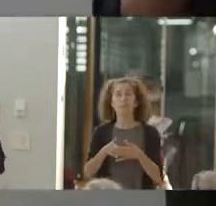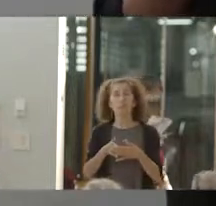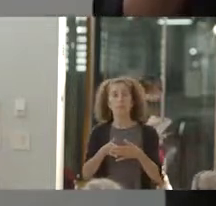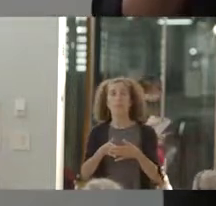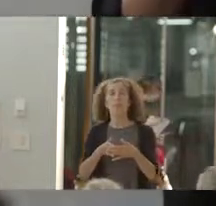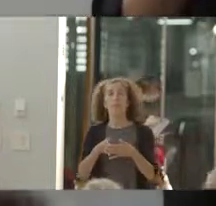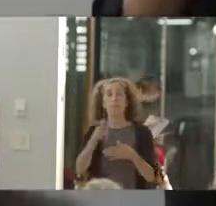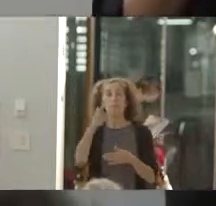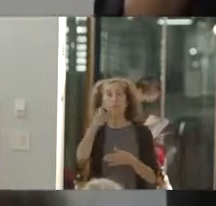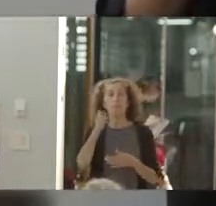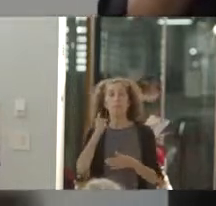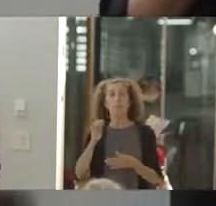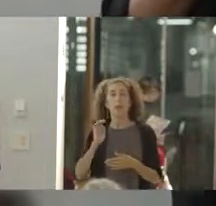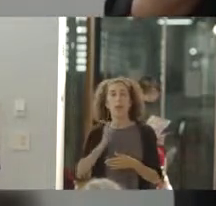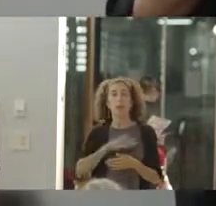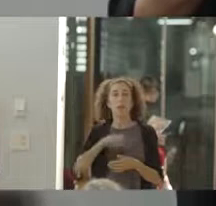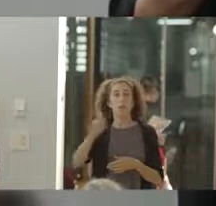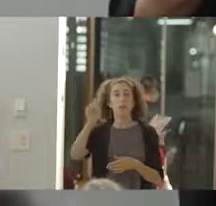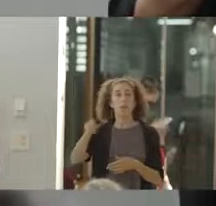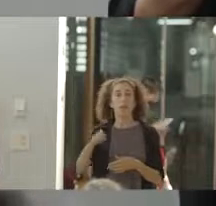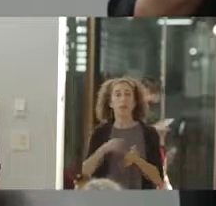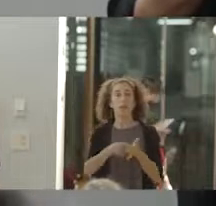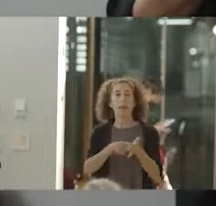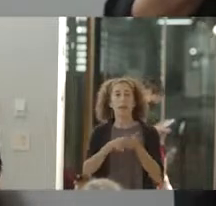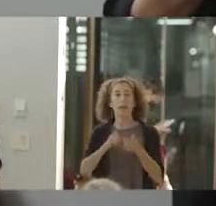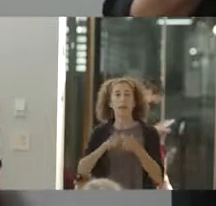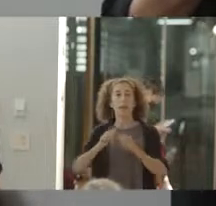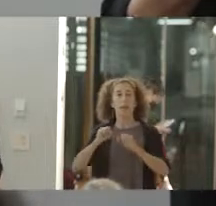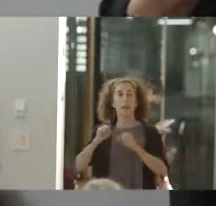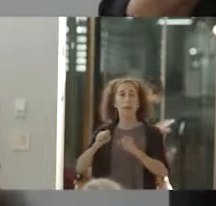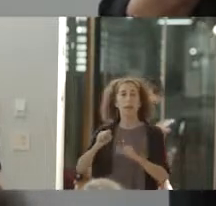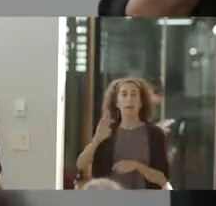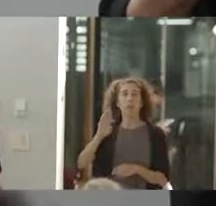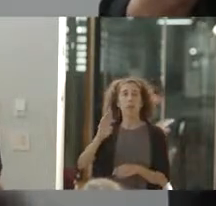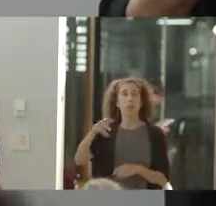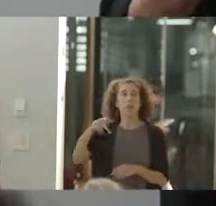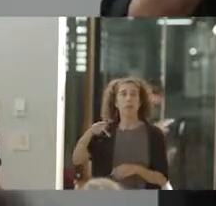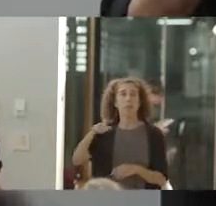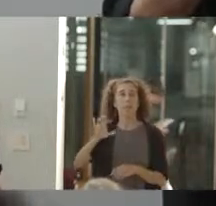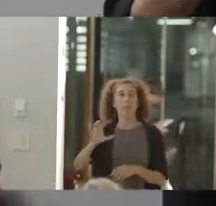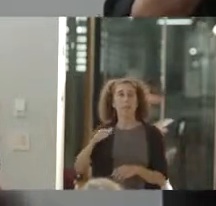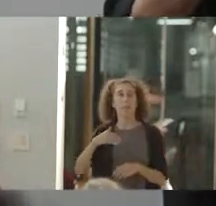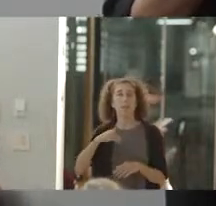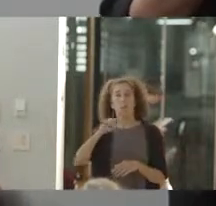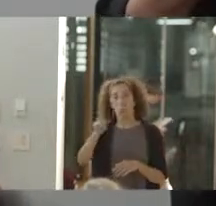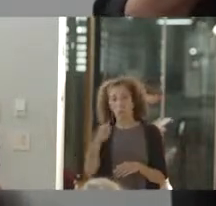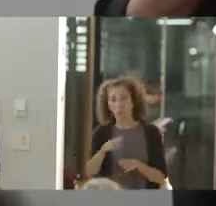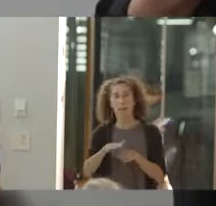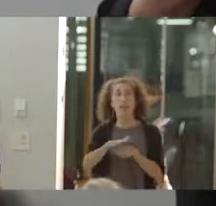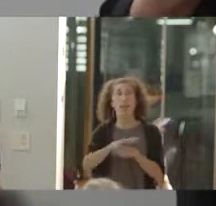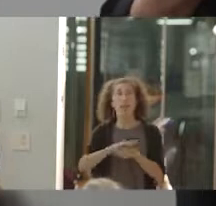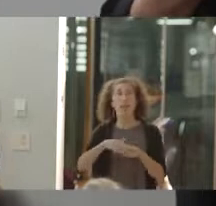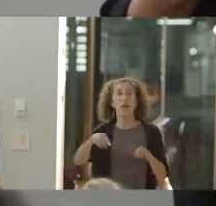our mandate is to protect Battery Park City. We spend Battery Park City generated funds to protect Battery